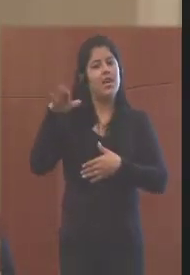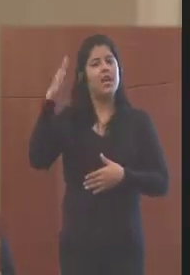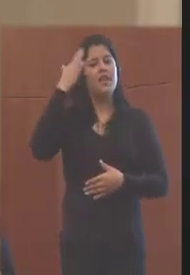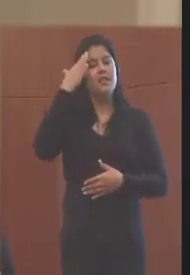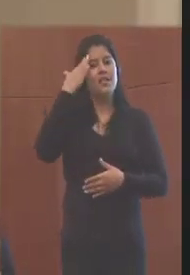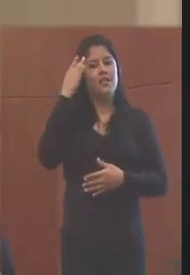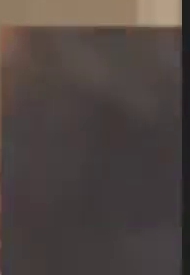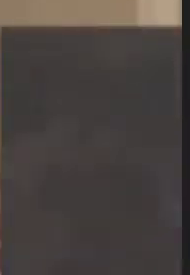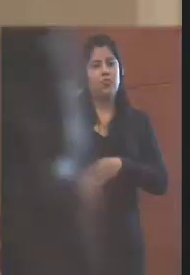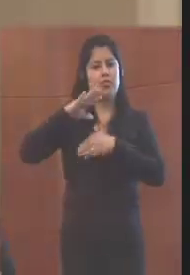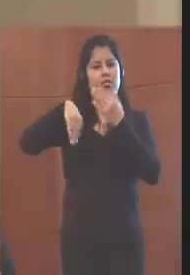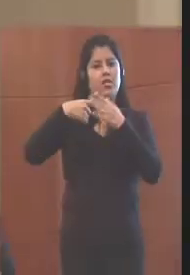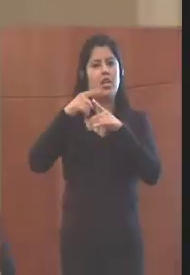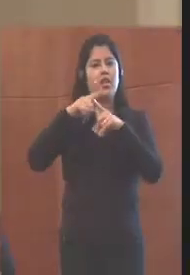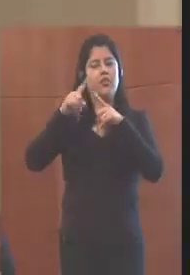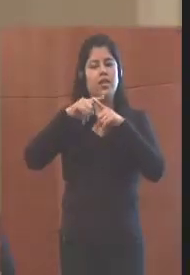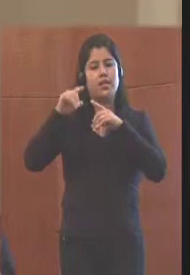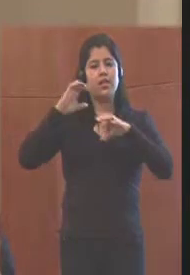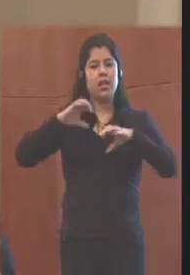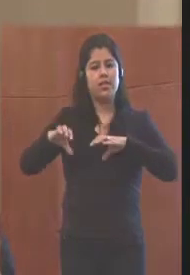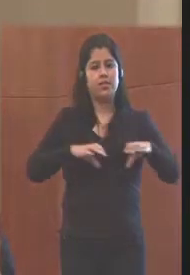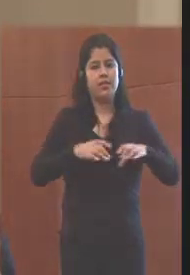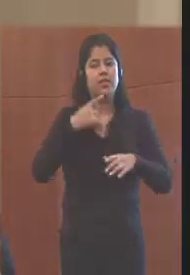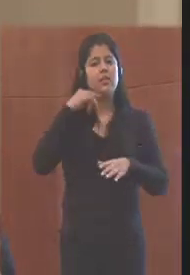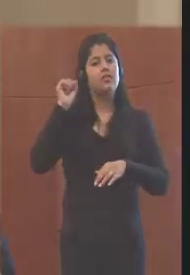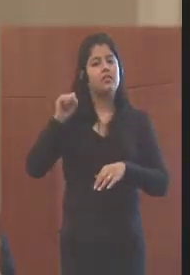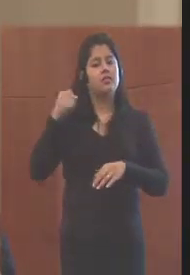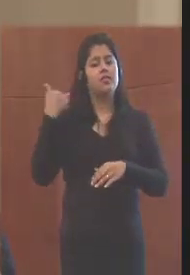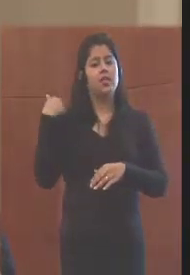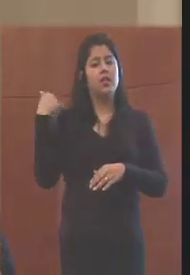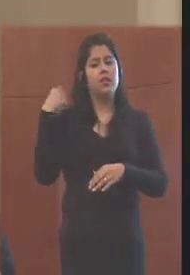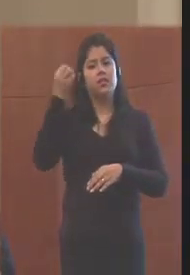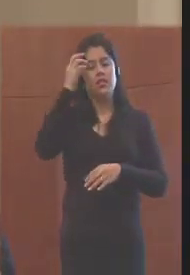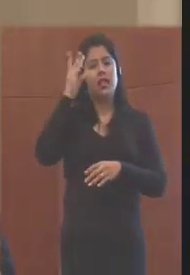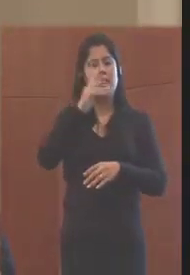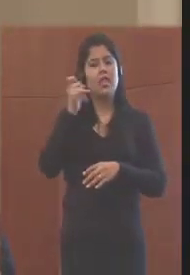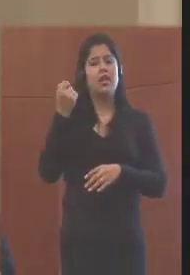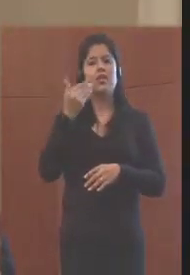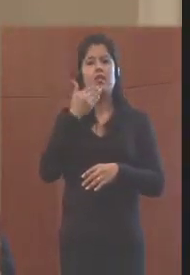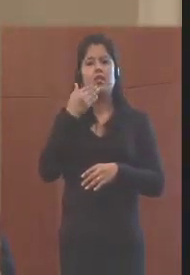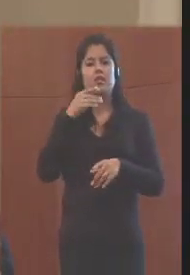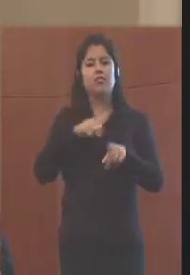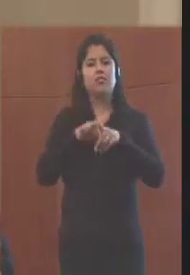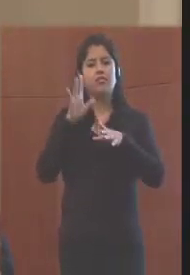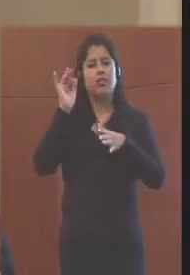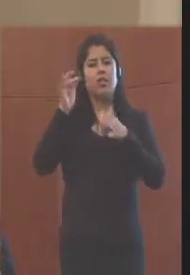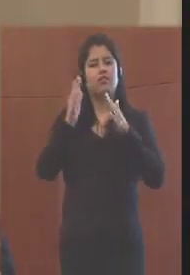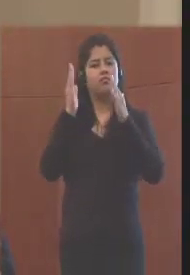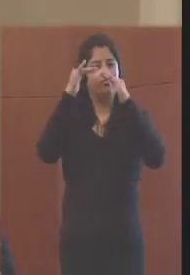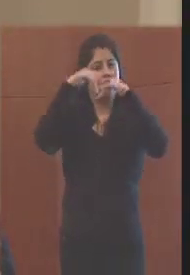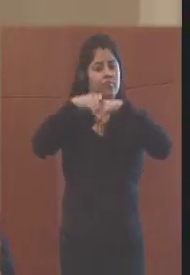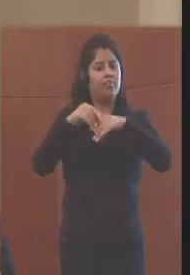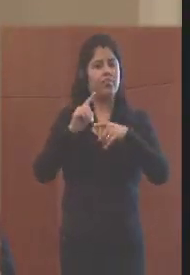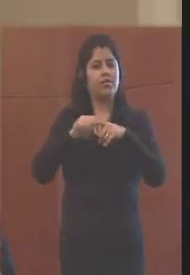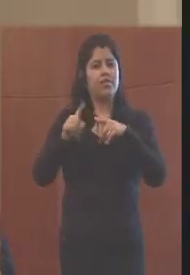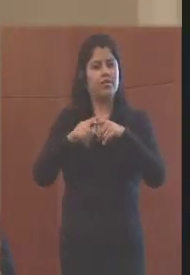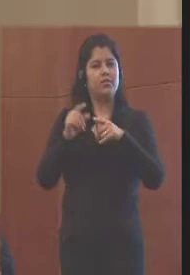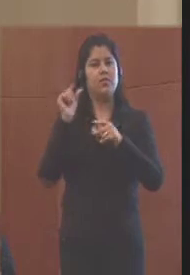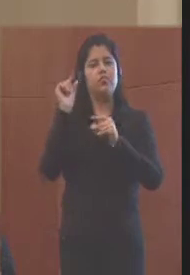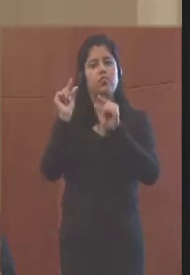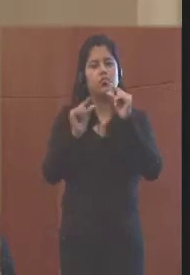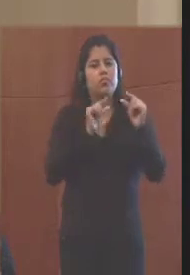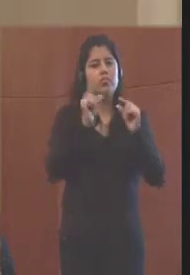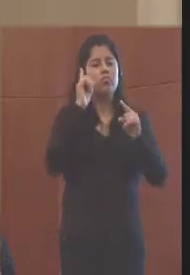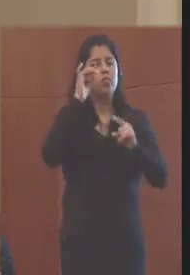were activities that were because had specialists in management management in management of and so worked there with groups of focus